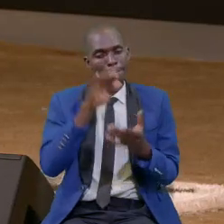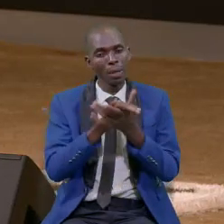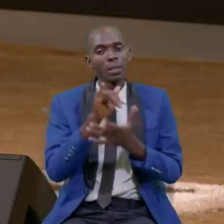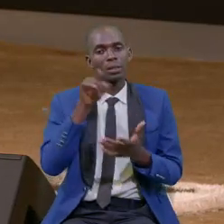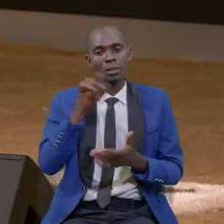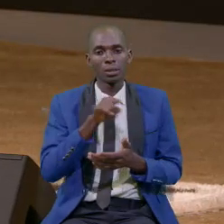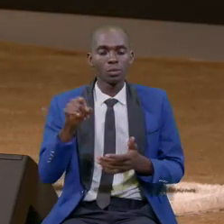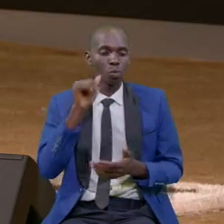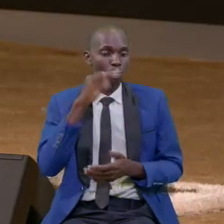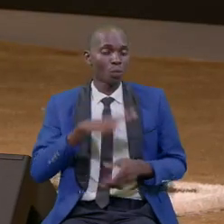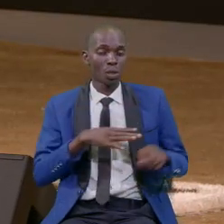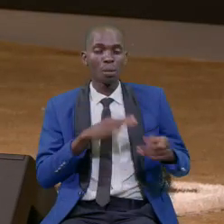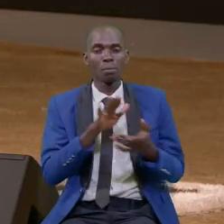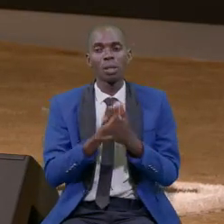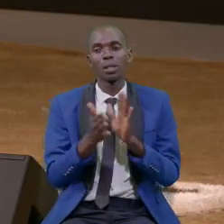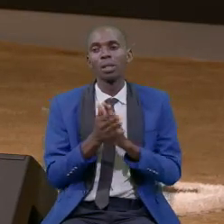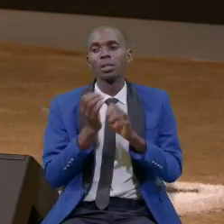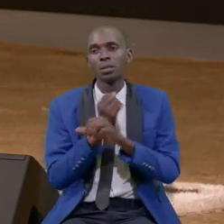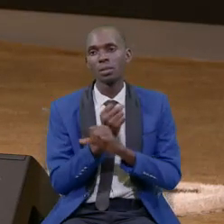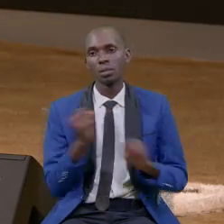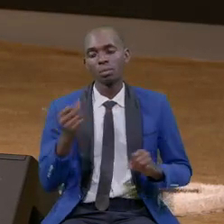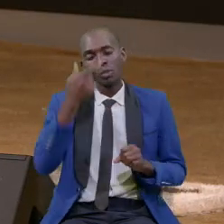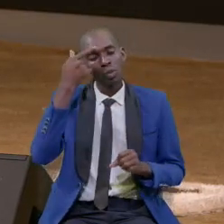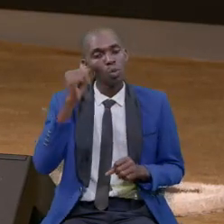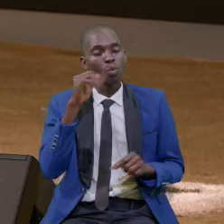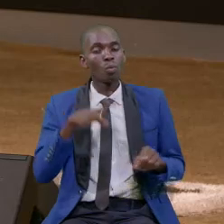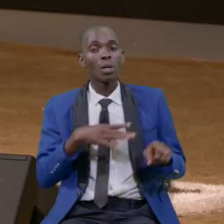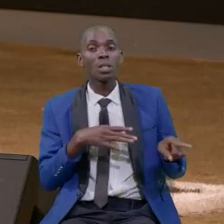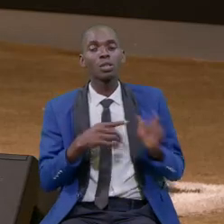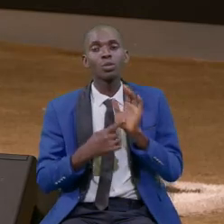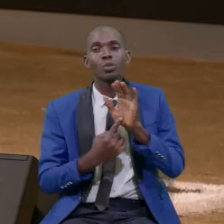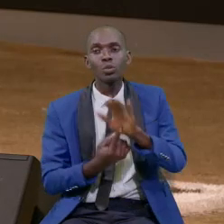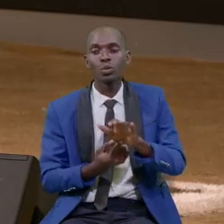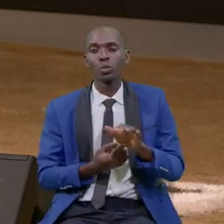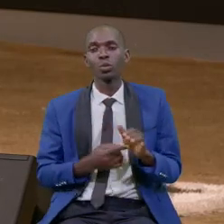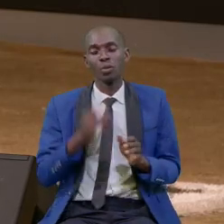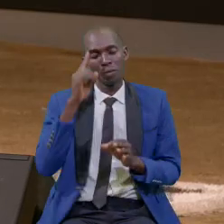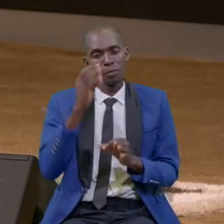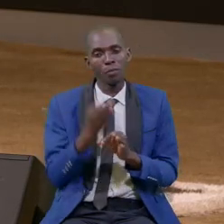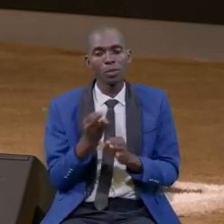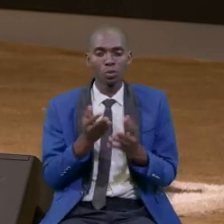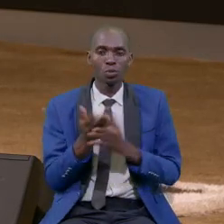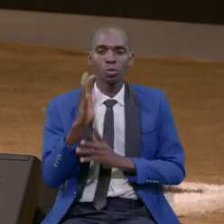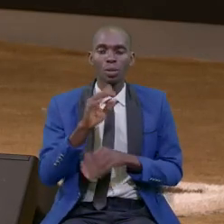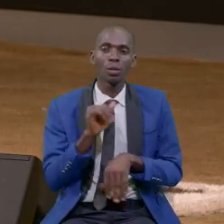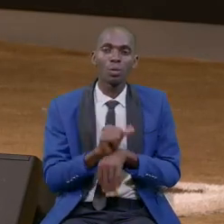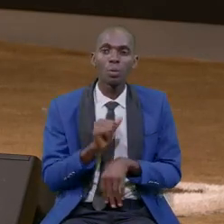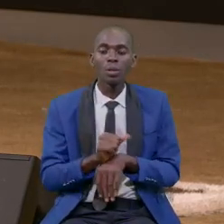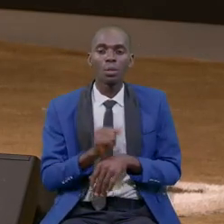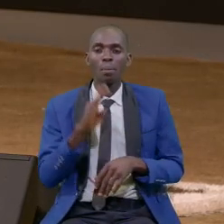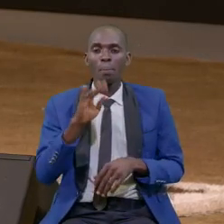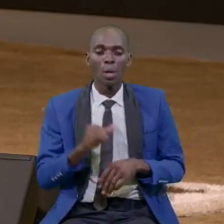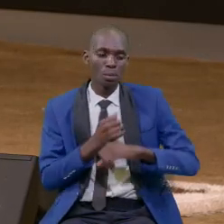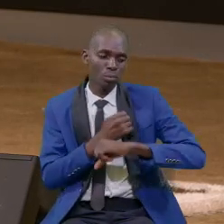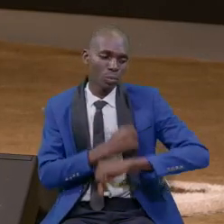the faith she had was manifested in the works that she did, in protecting